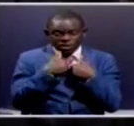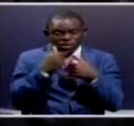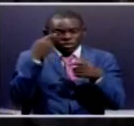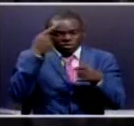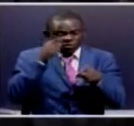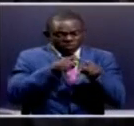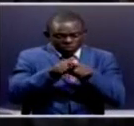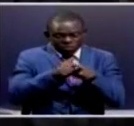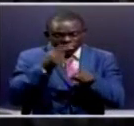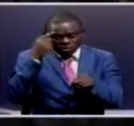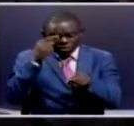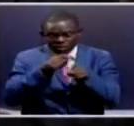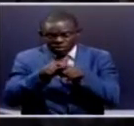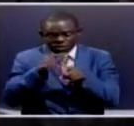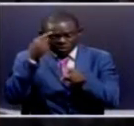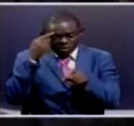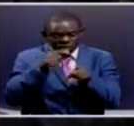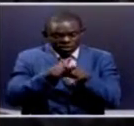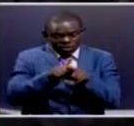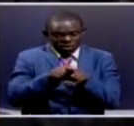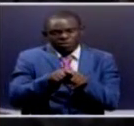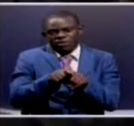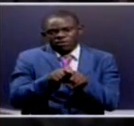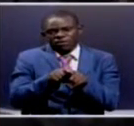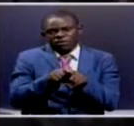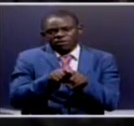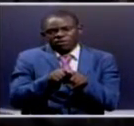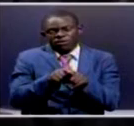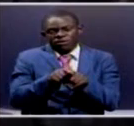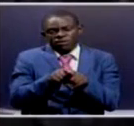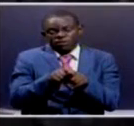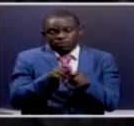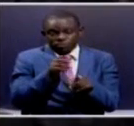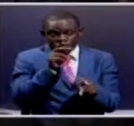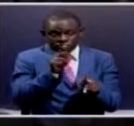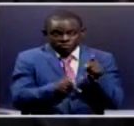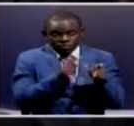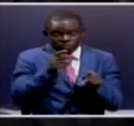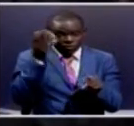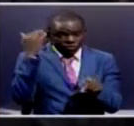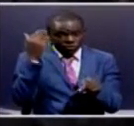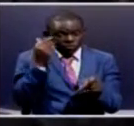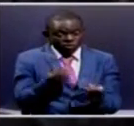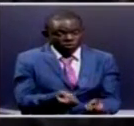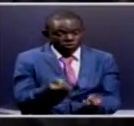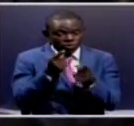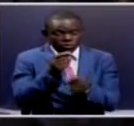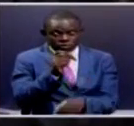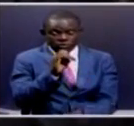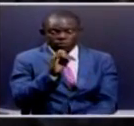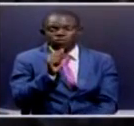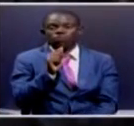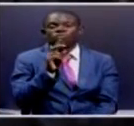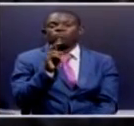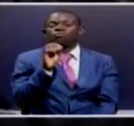that went to Siavonga committed themselves to the Siavonga resolutions have changed their minds today, that